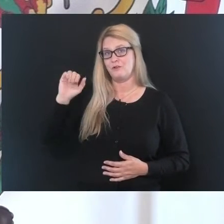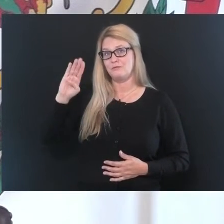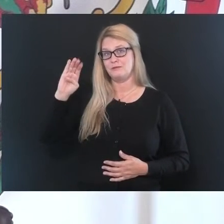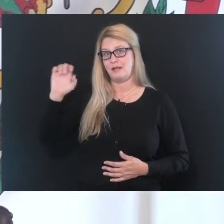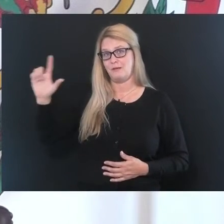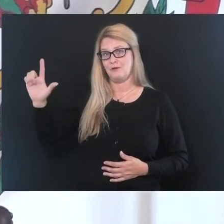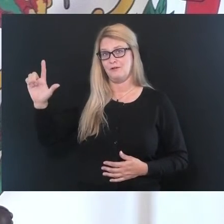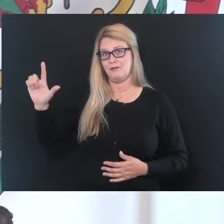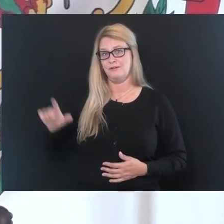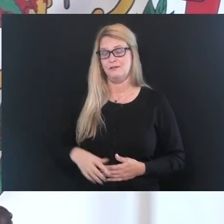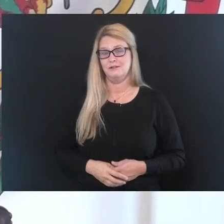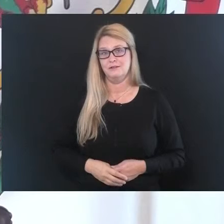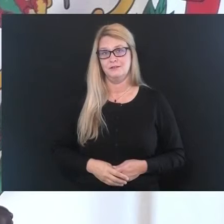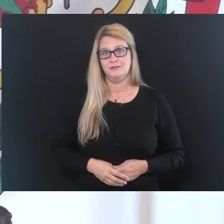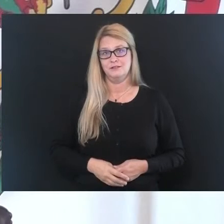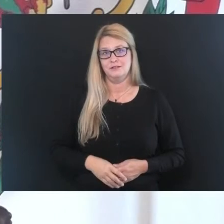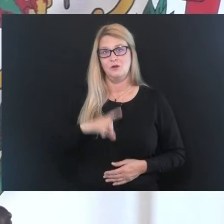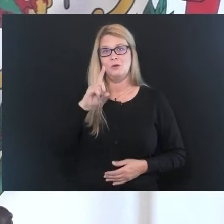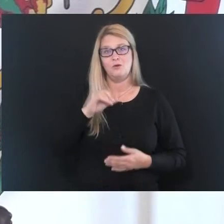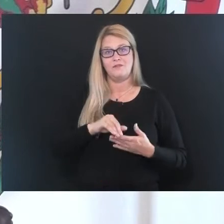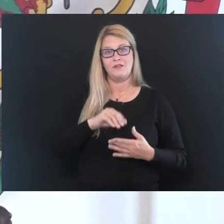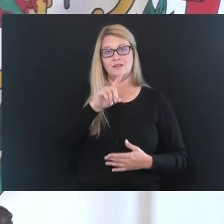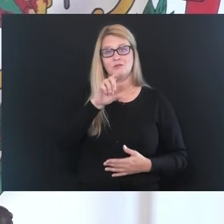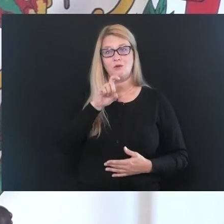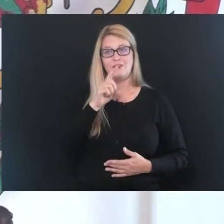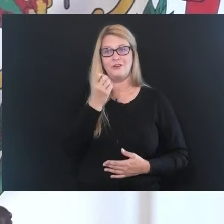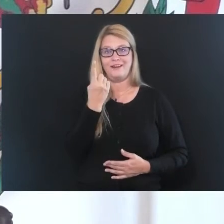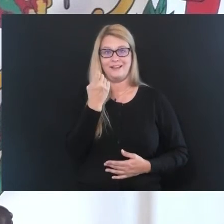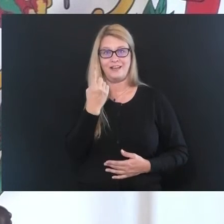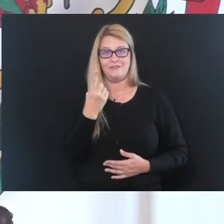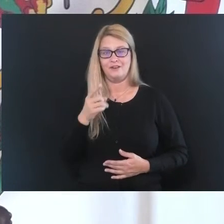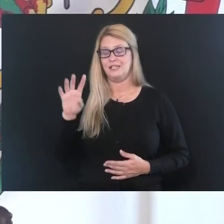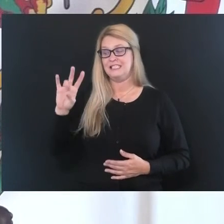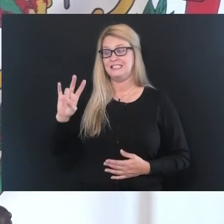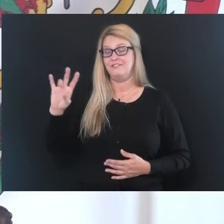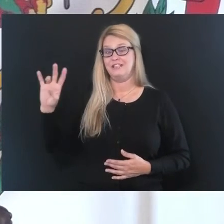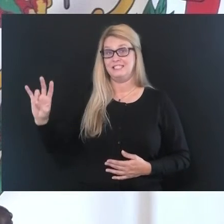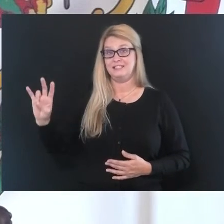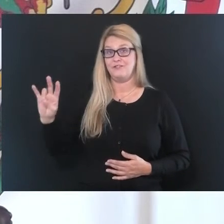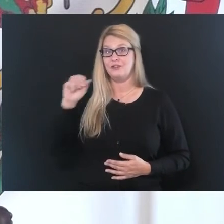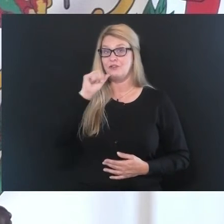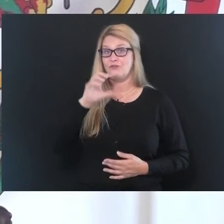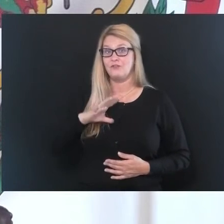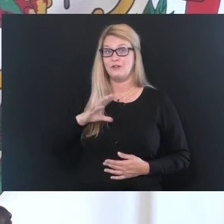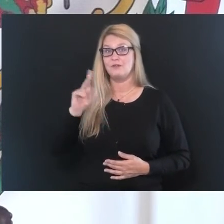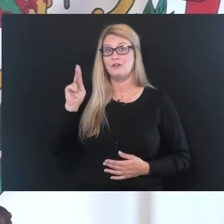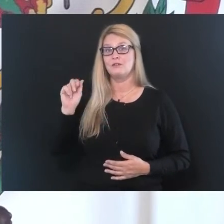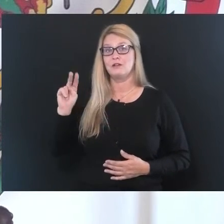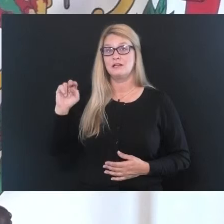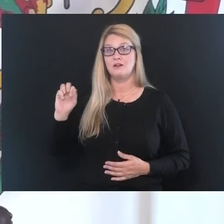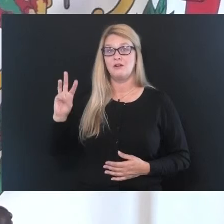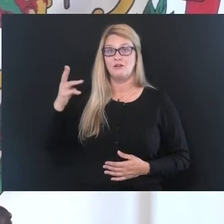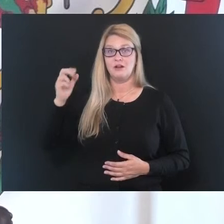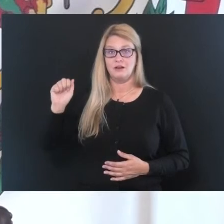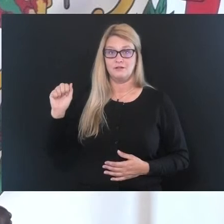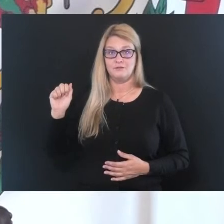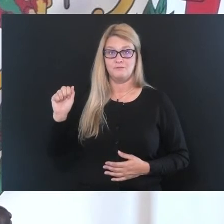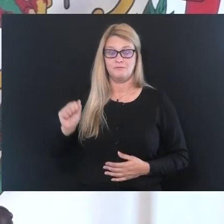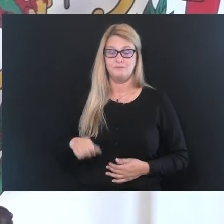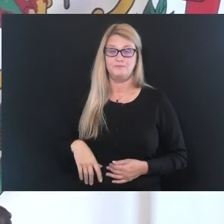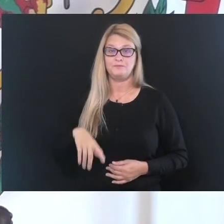County. Our 1,111th death, a 77-year-old female from Kanawha County.